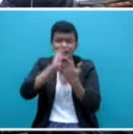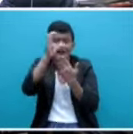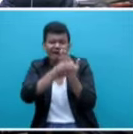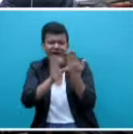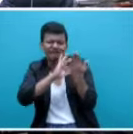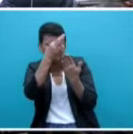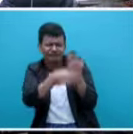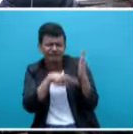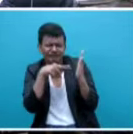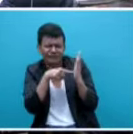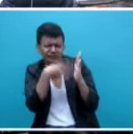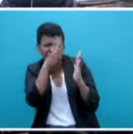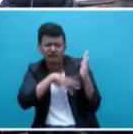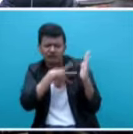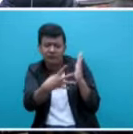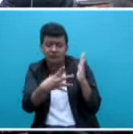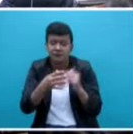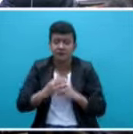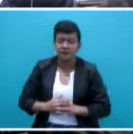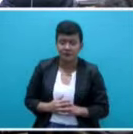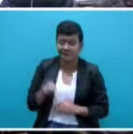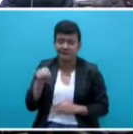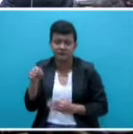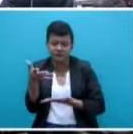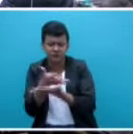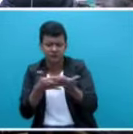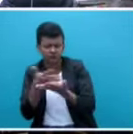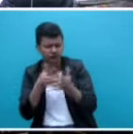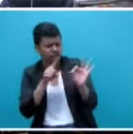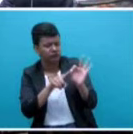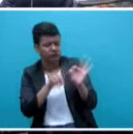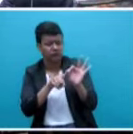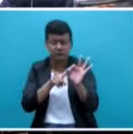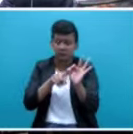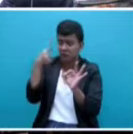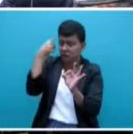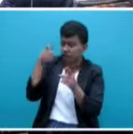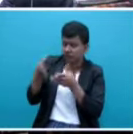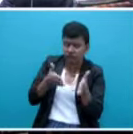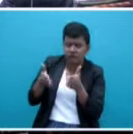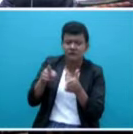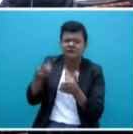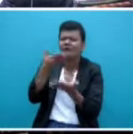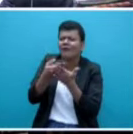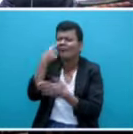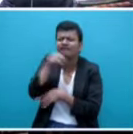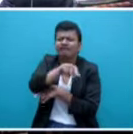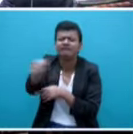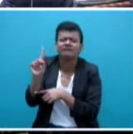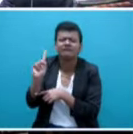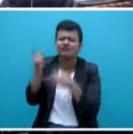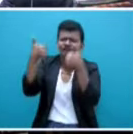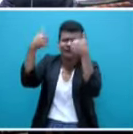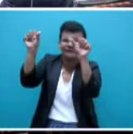view this as limiting debates on questions and motions, limiting people's access to members of Parliament and limiting accountability to the Fijian